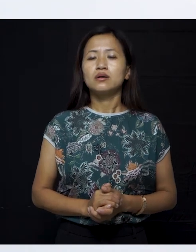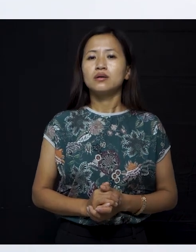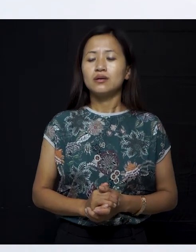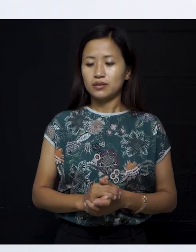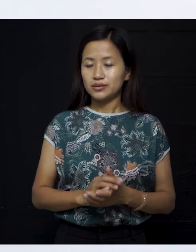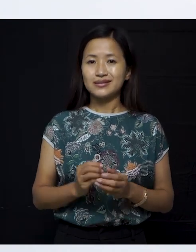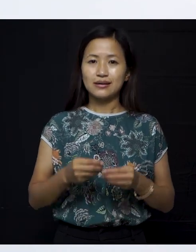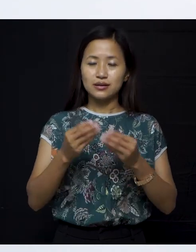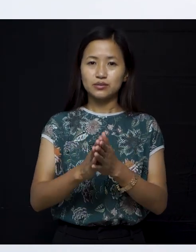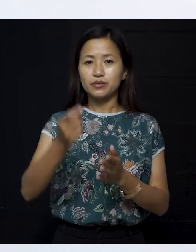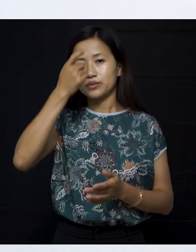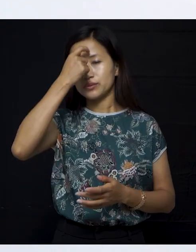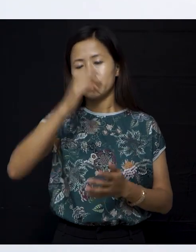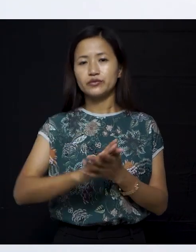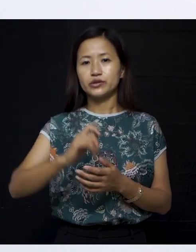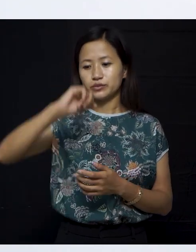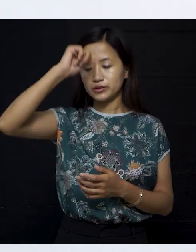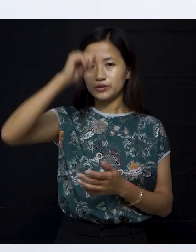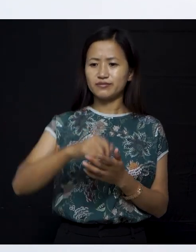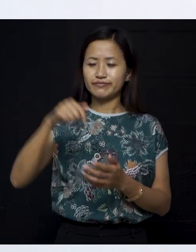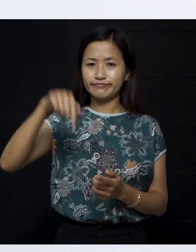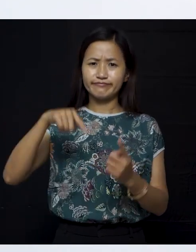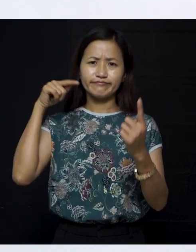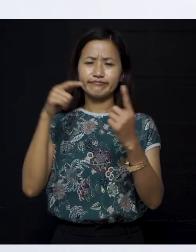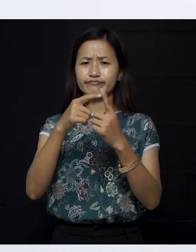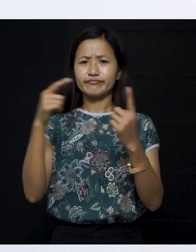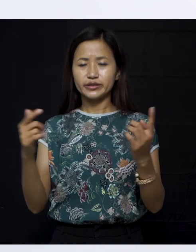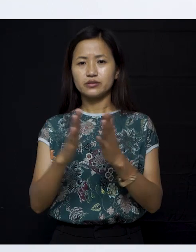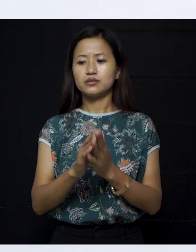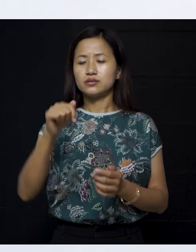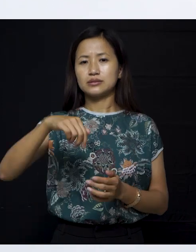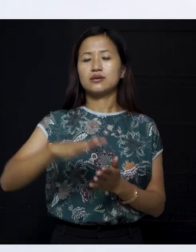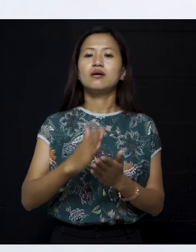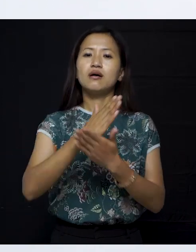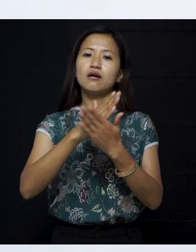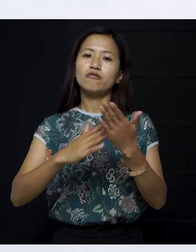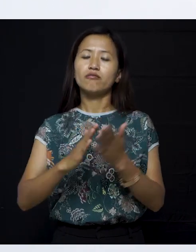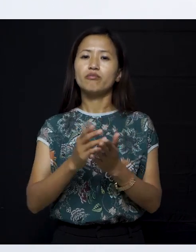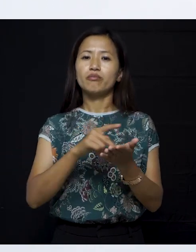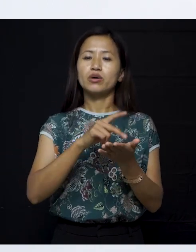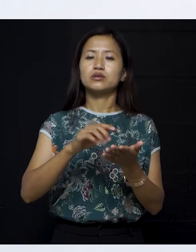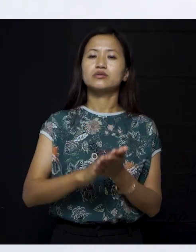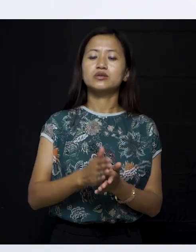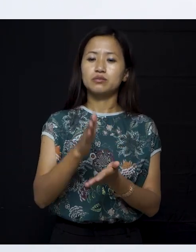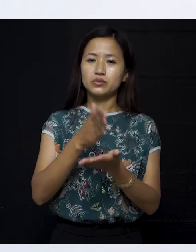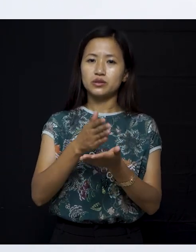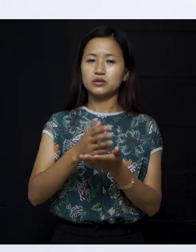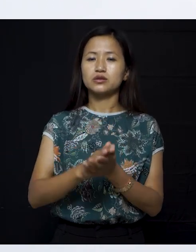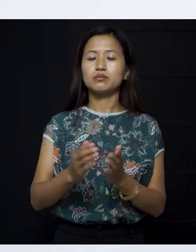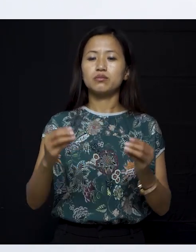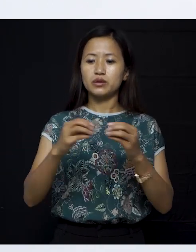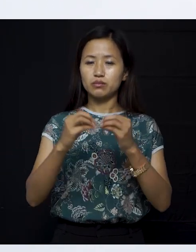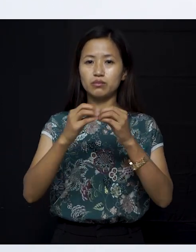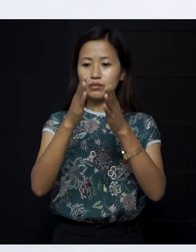has been a problem for India till now, because half part of the Kashmir touches the border of Pakistan,